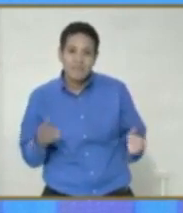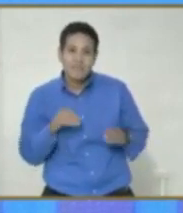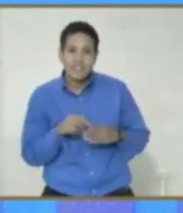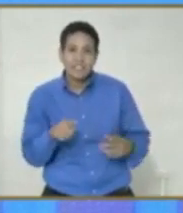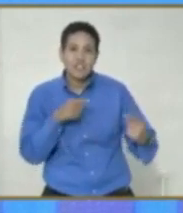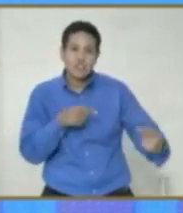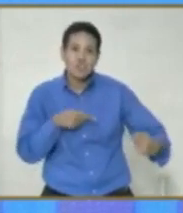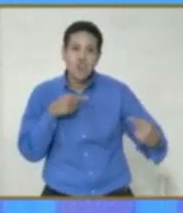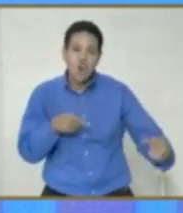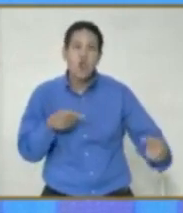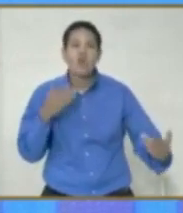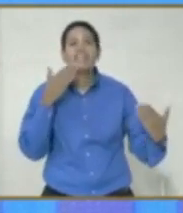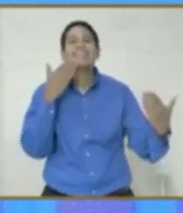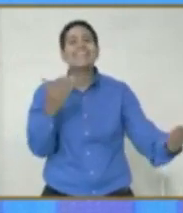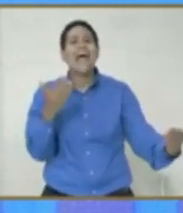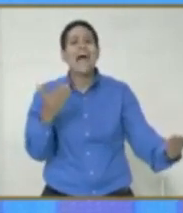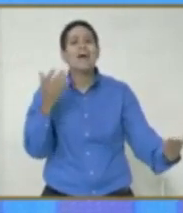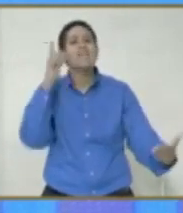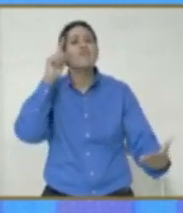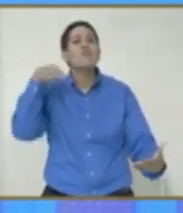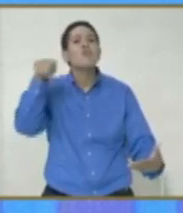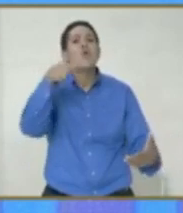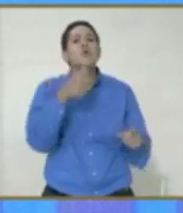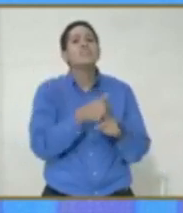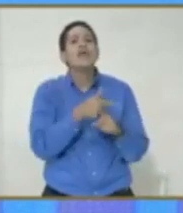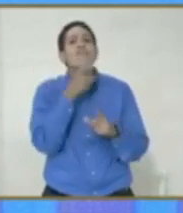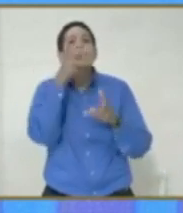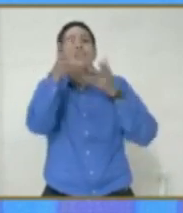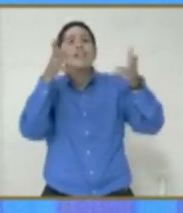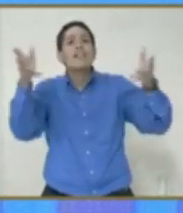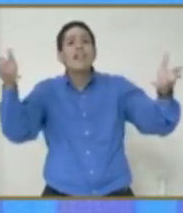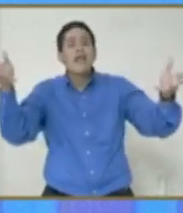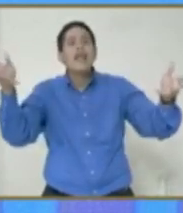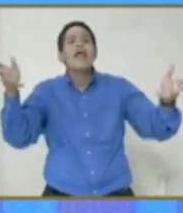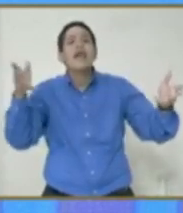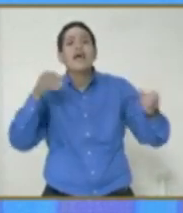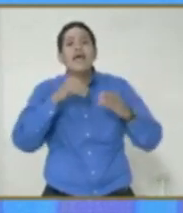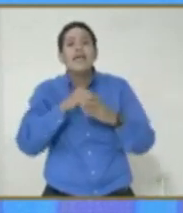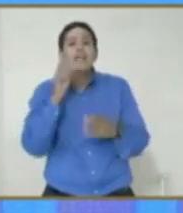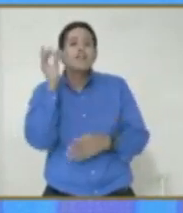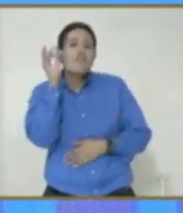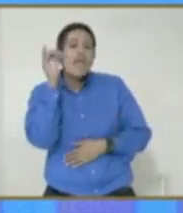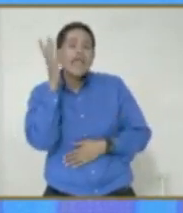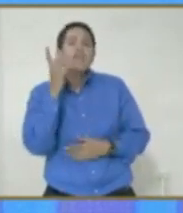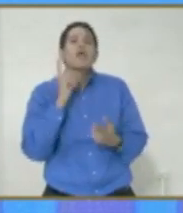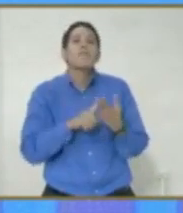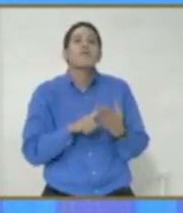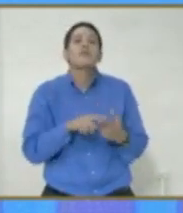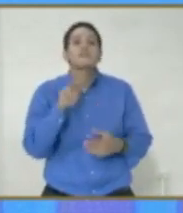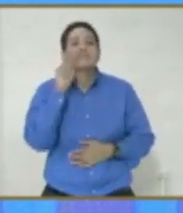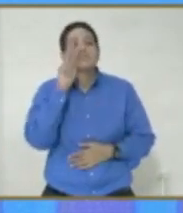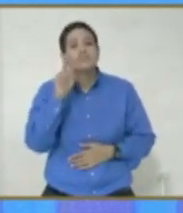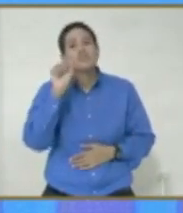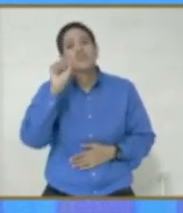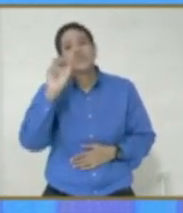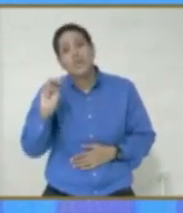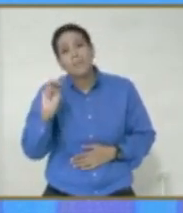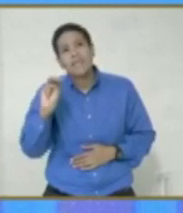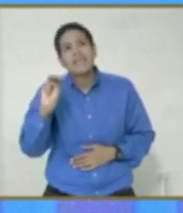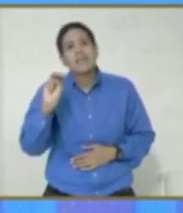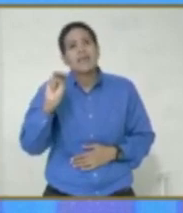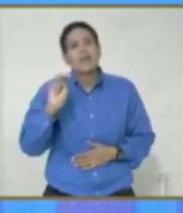struggle. Thank you to those of you out there in Radio Land and on the social media